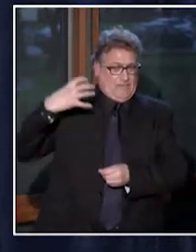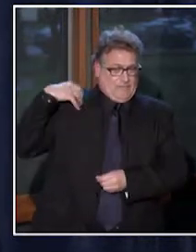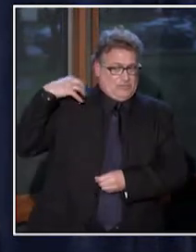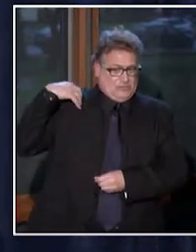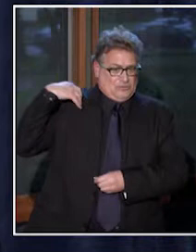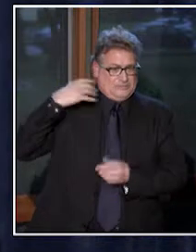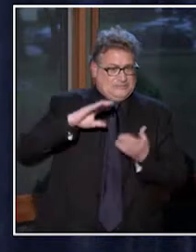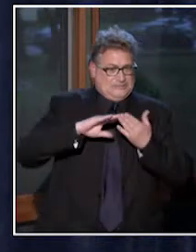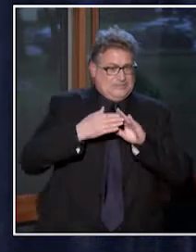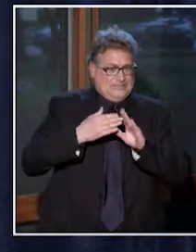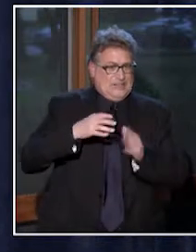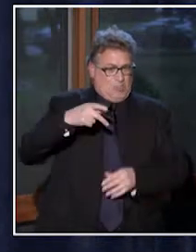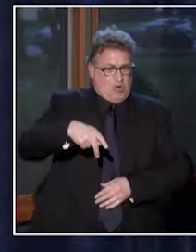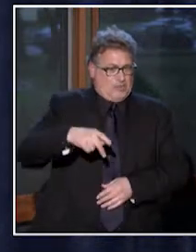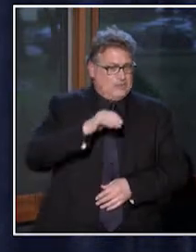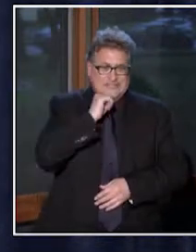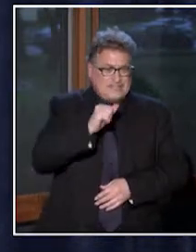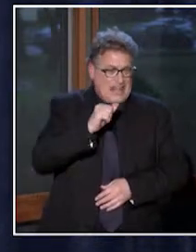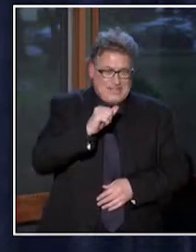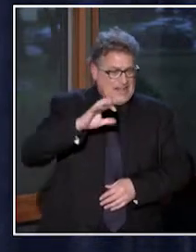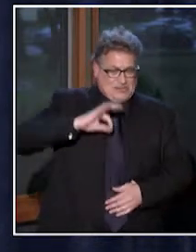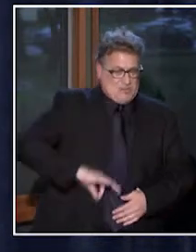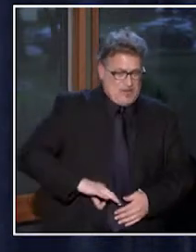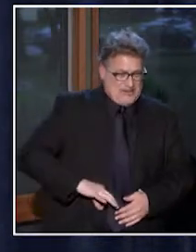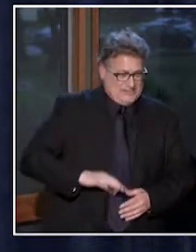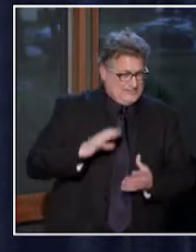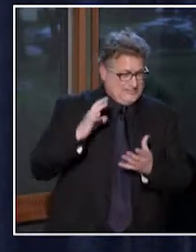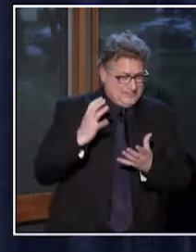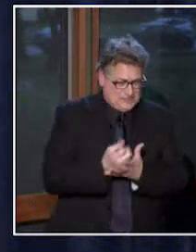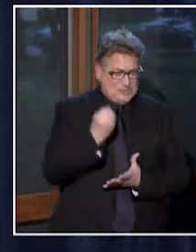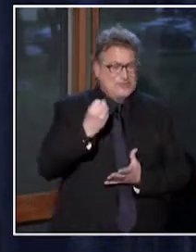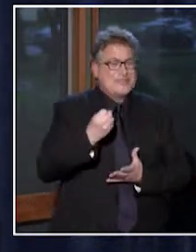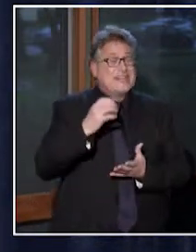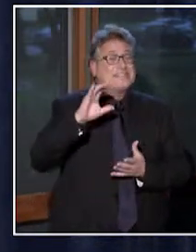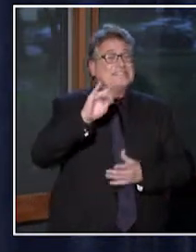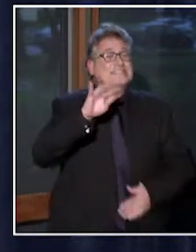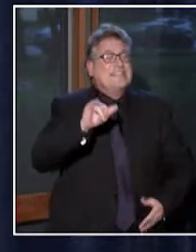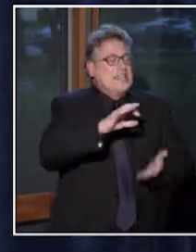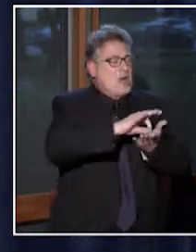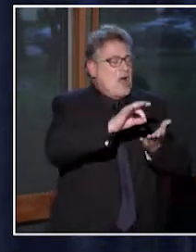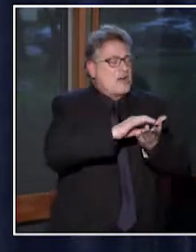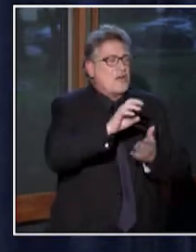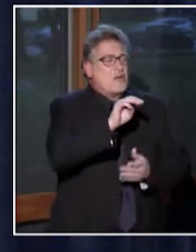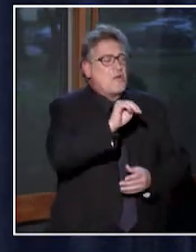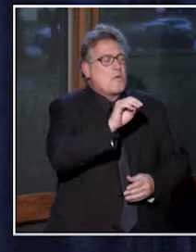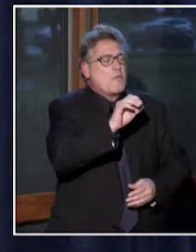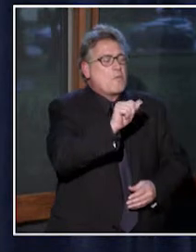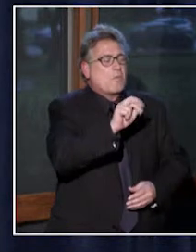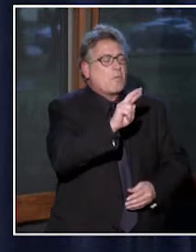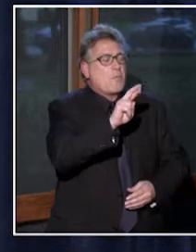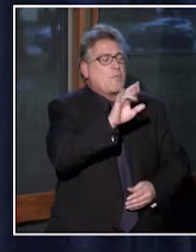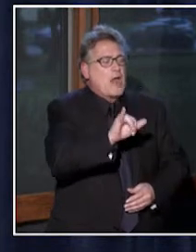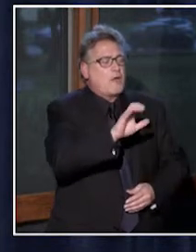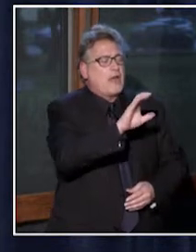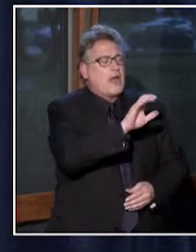does not get the credit that she deserves, and that's our city auditor, Mary Hull Caballero.